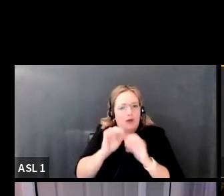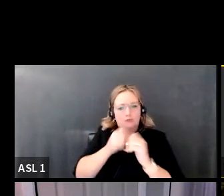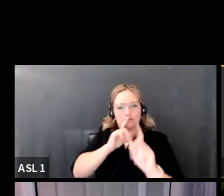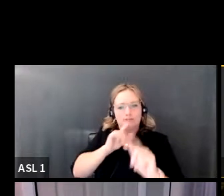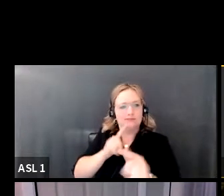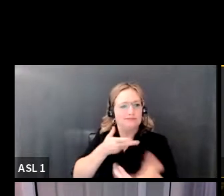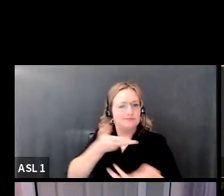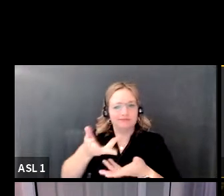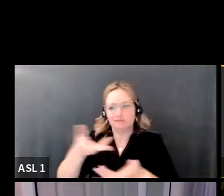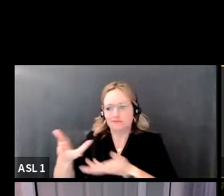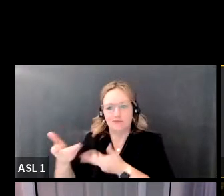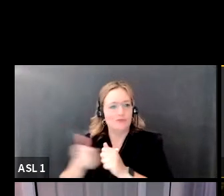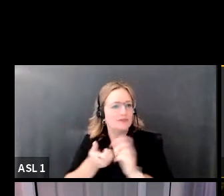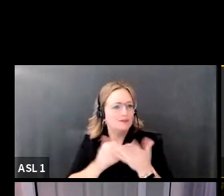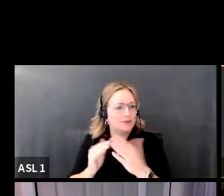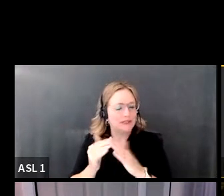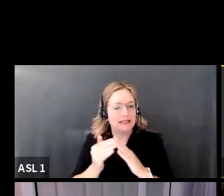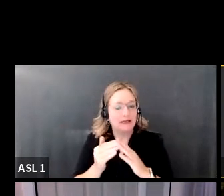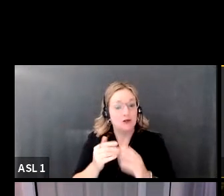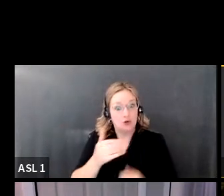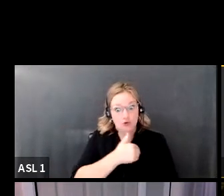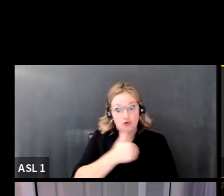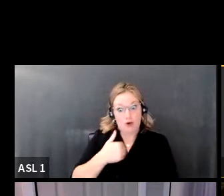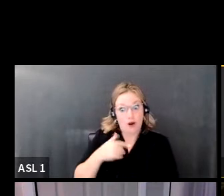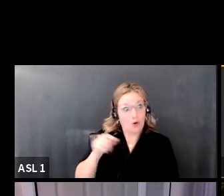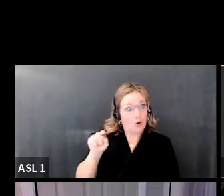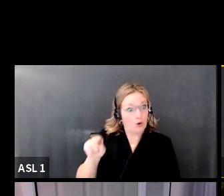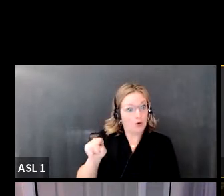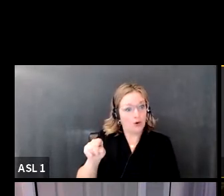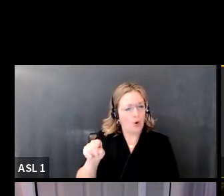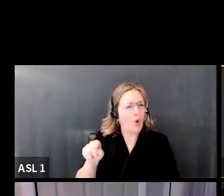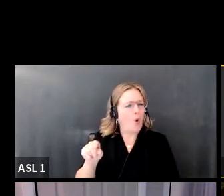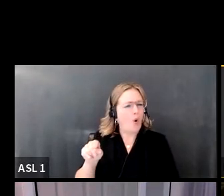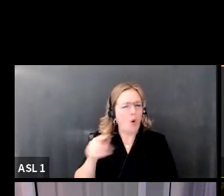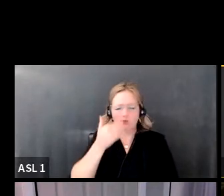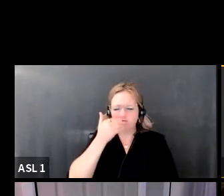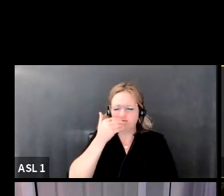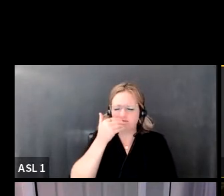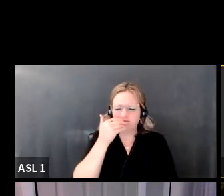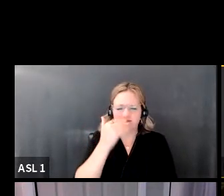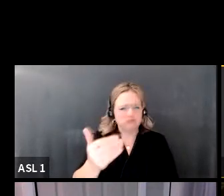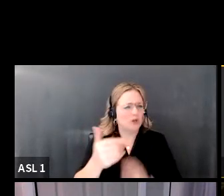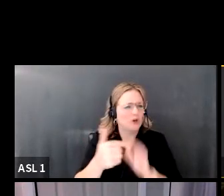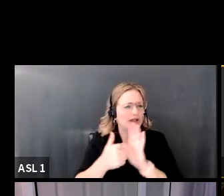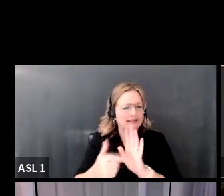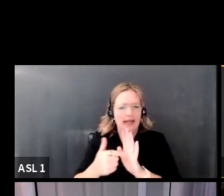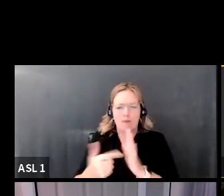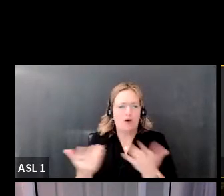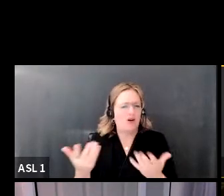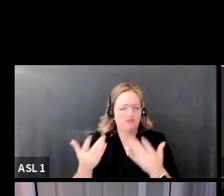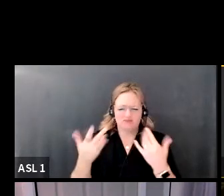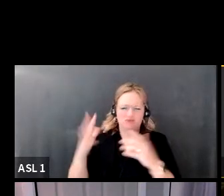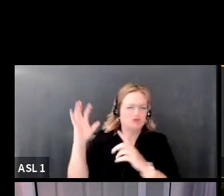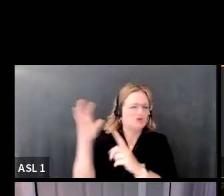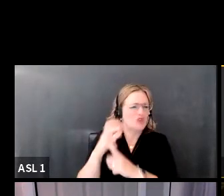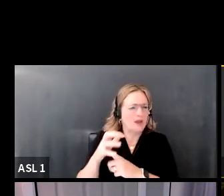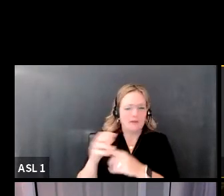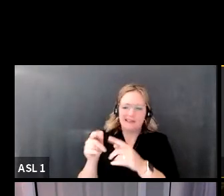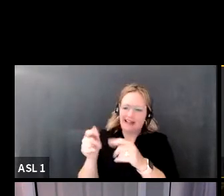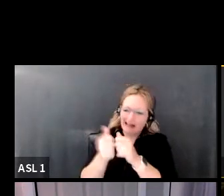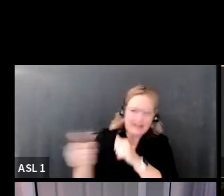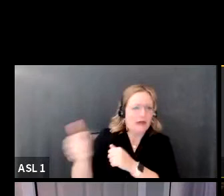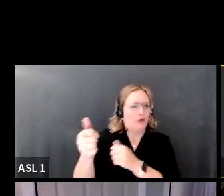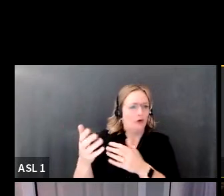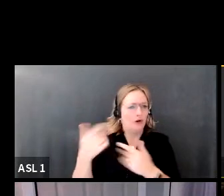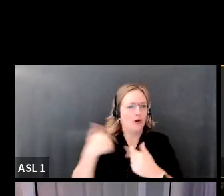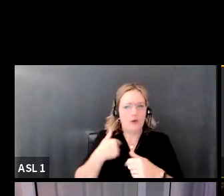the example that we have in toronto now is is a shining example of what we can do as a city uh and i would emulate that